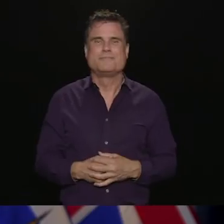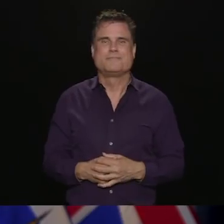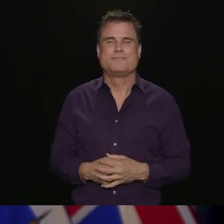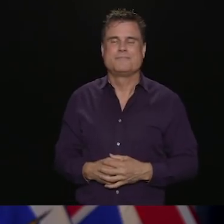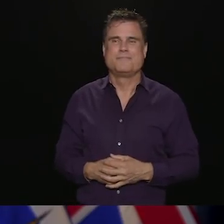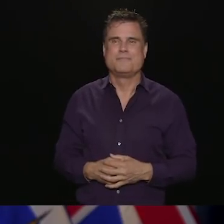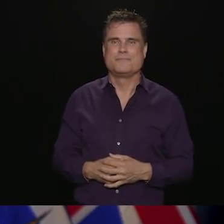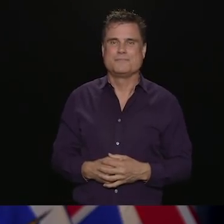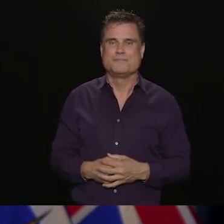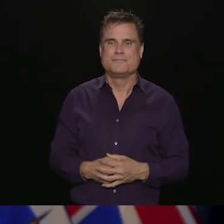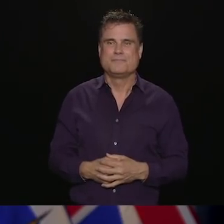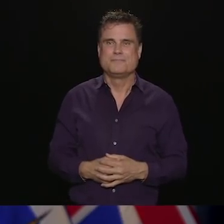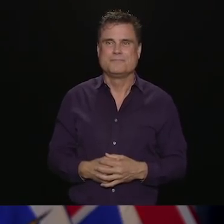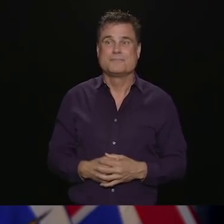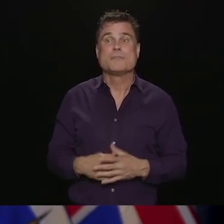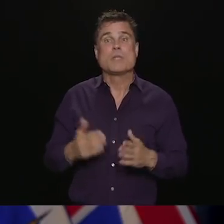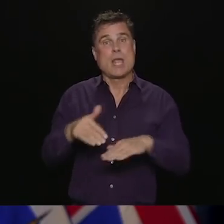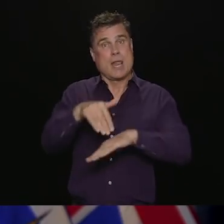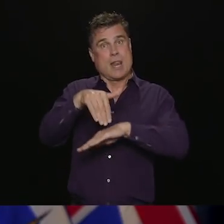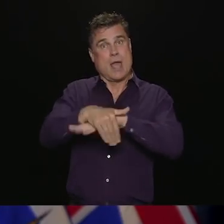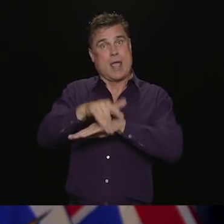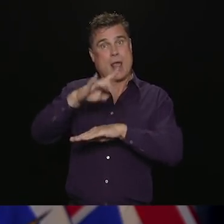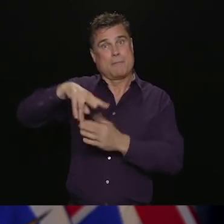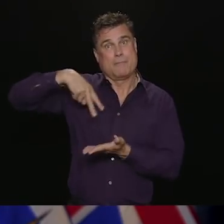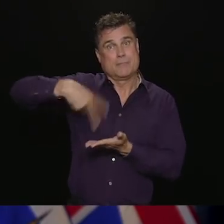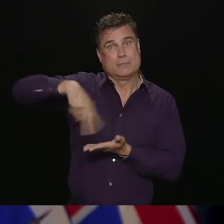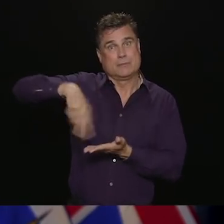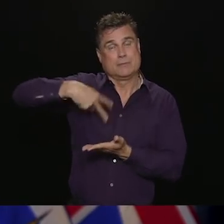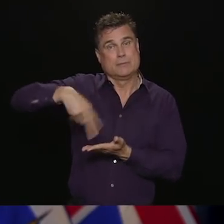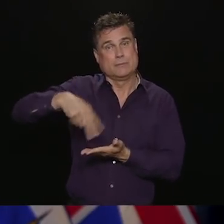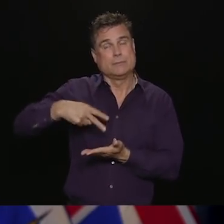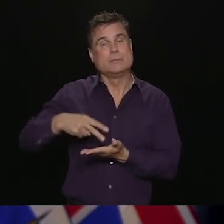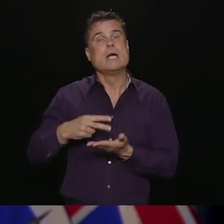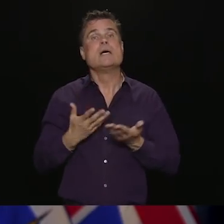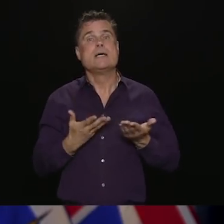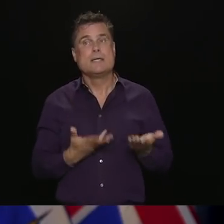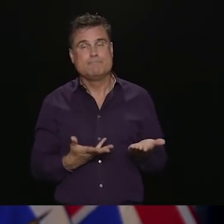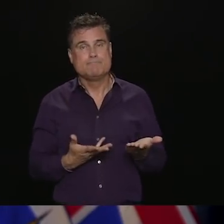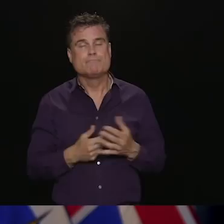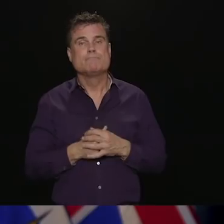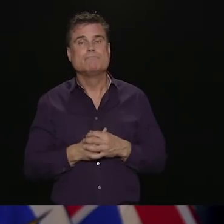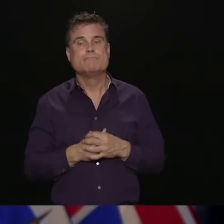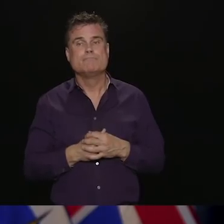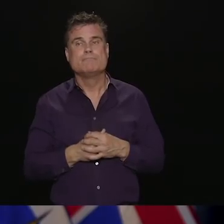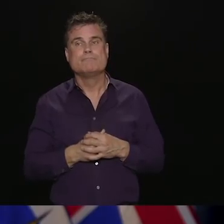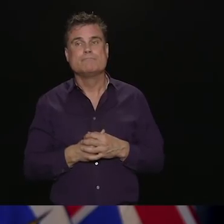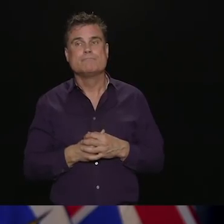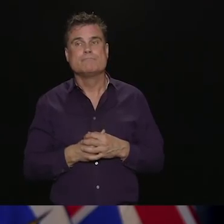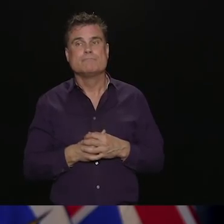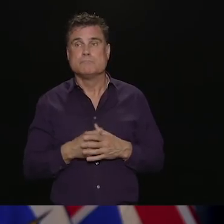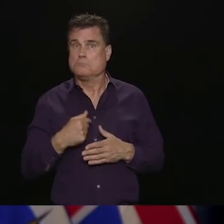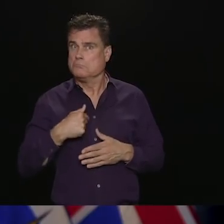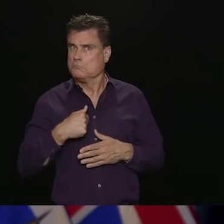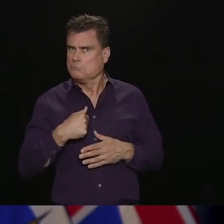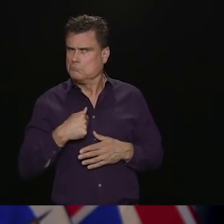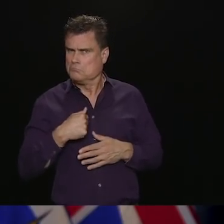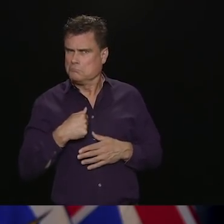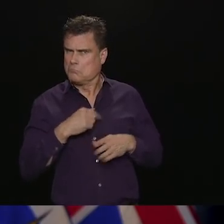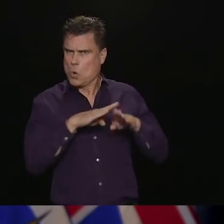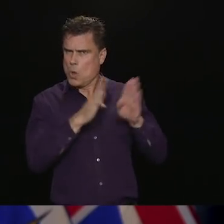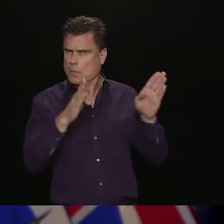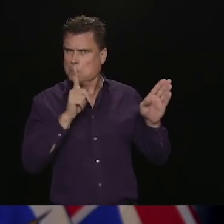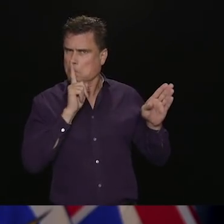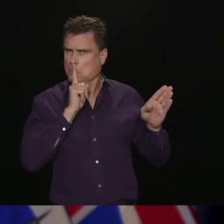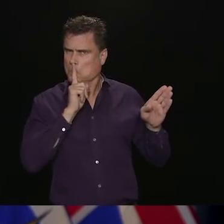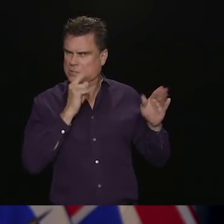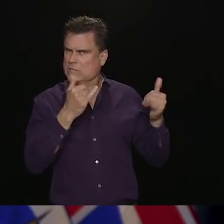In terms of nightclubs, yeah, so nightclubs themselves are not open. They are still closed, but